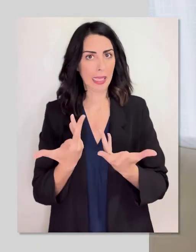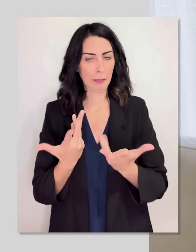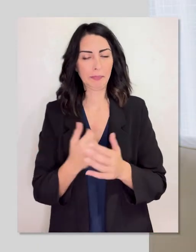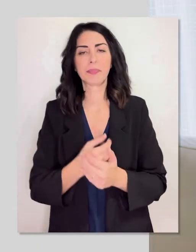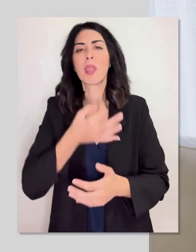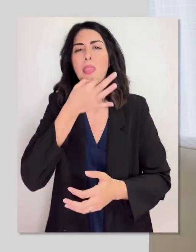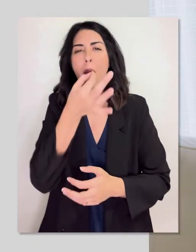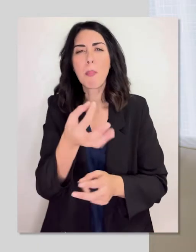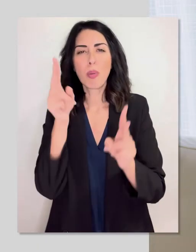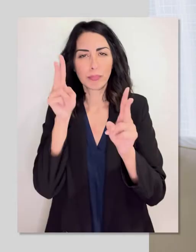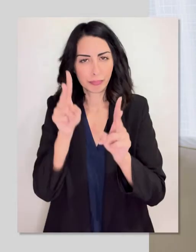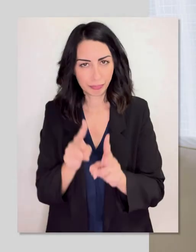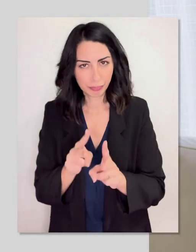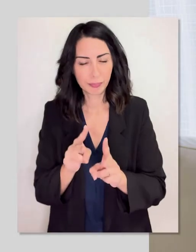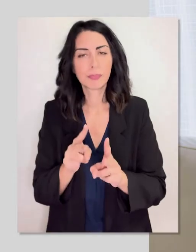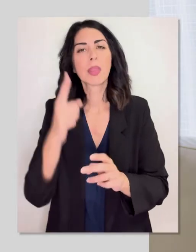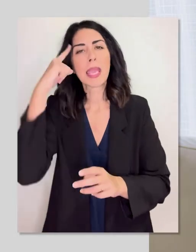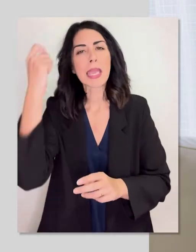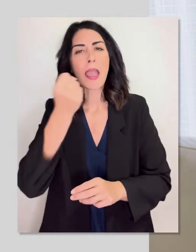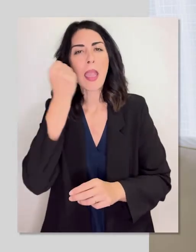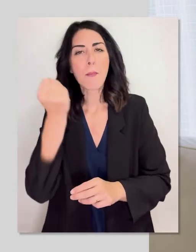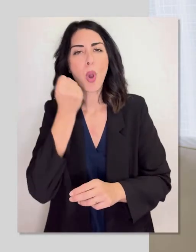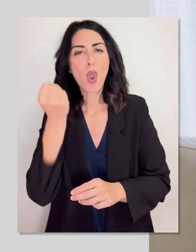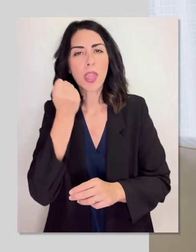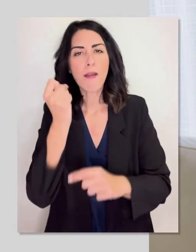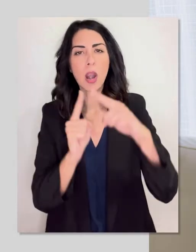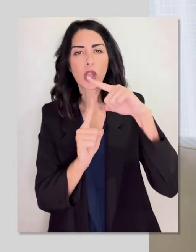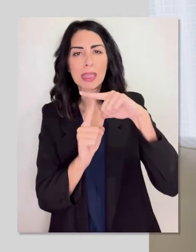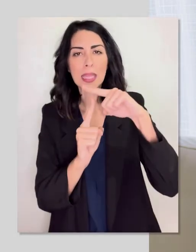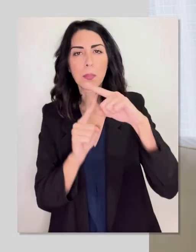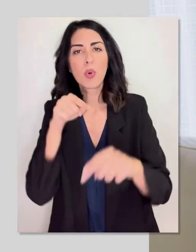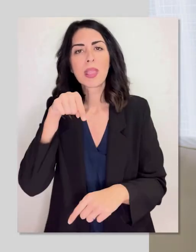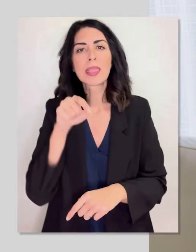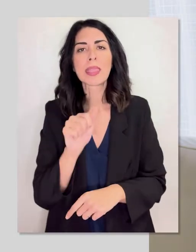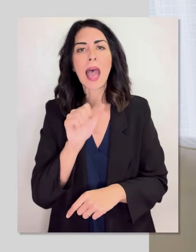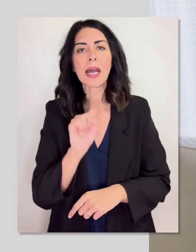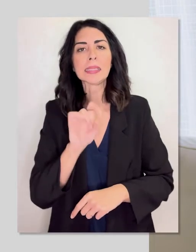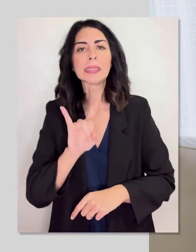not a good term because, at least in my language,